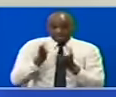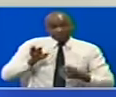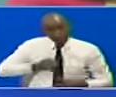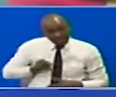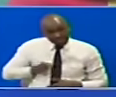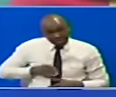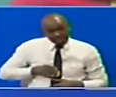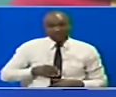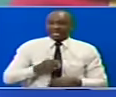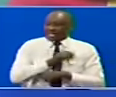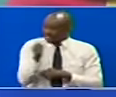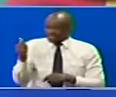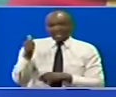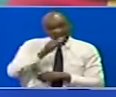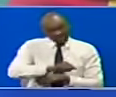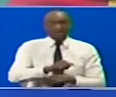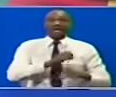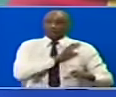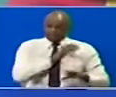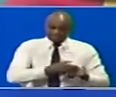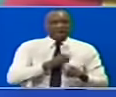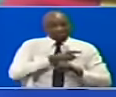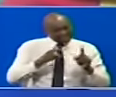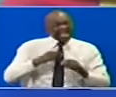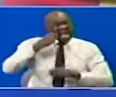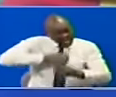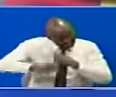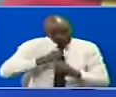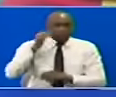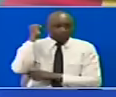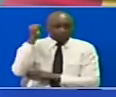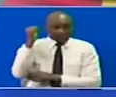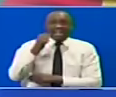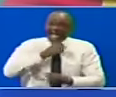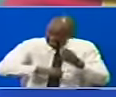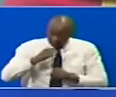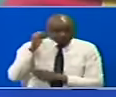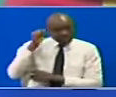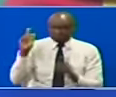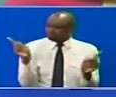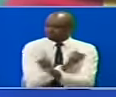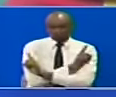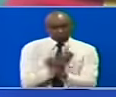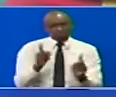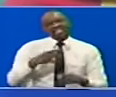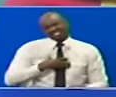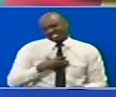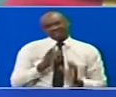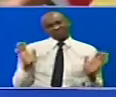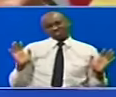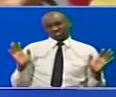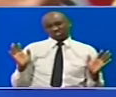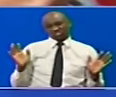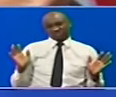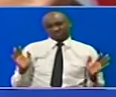women in any other capacity, but in active. Let me put it that way. Politics, I think I want to step